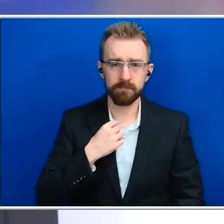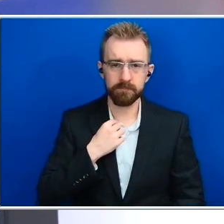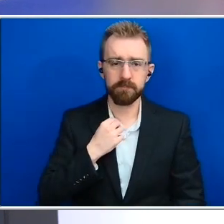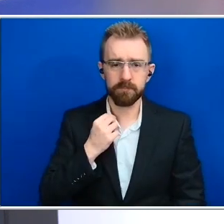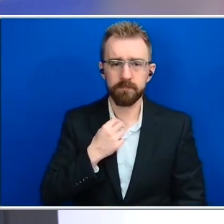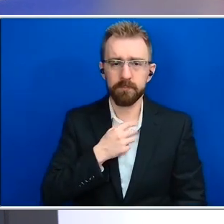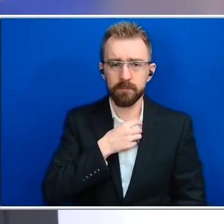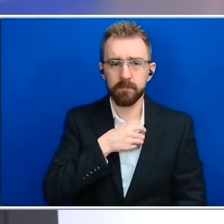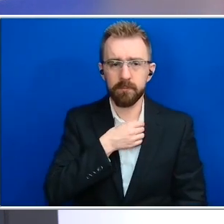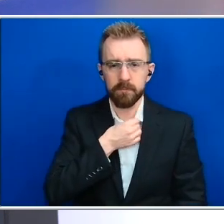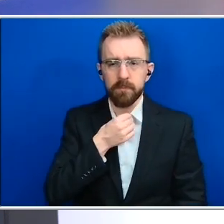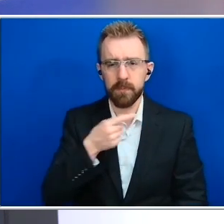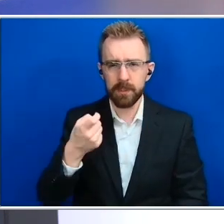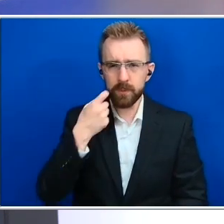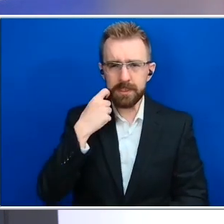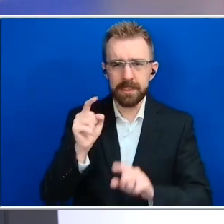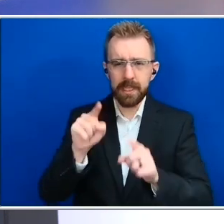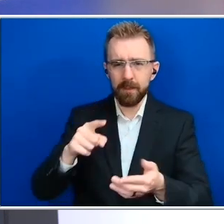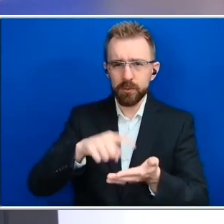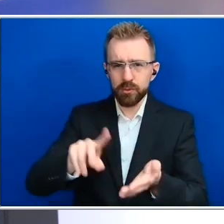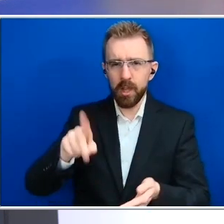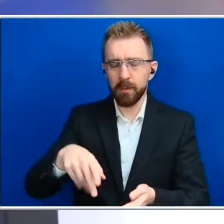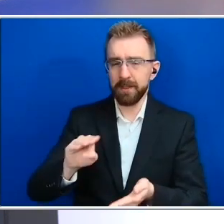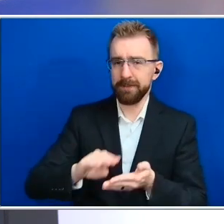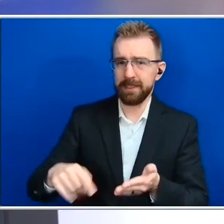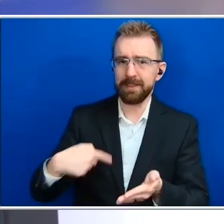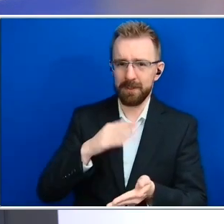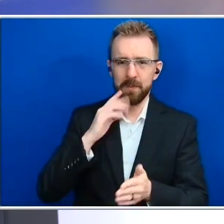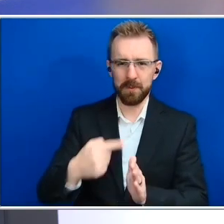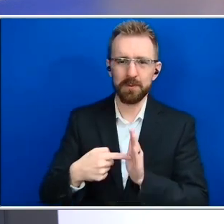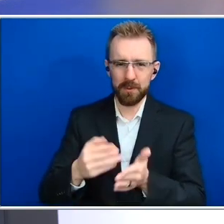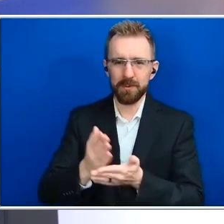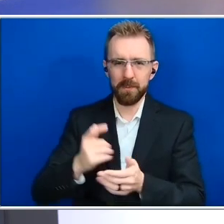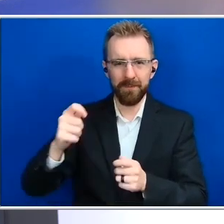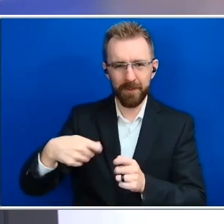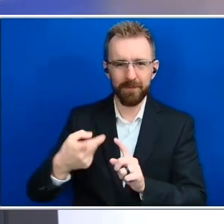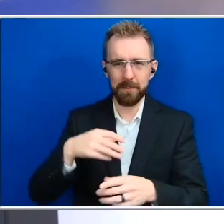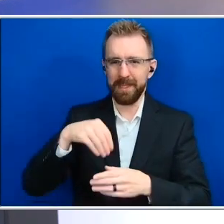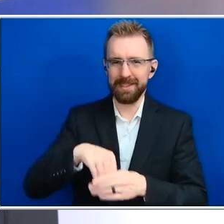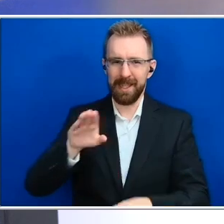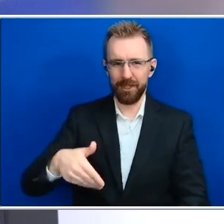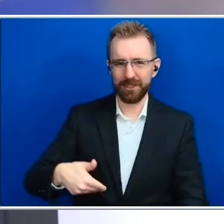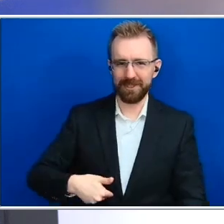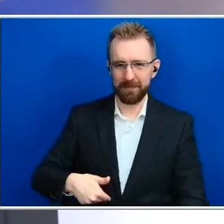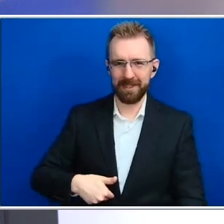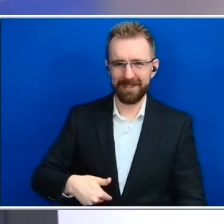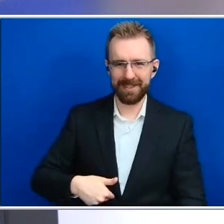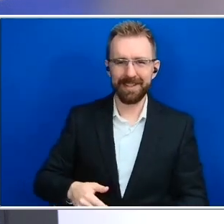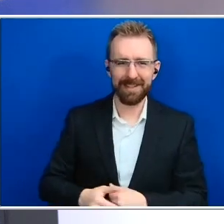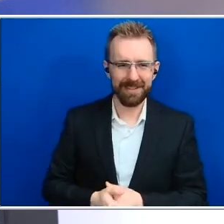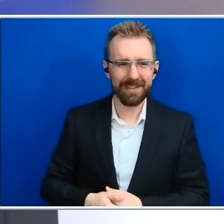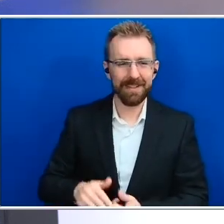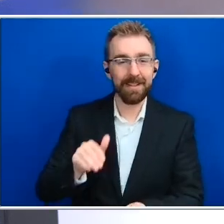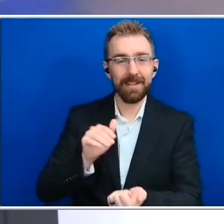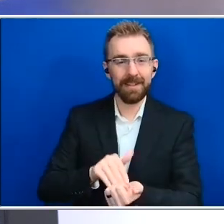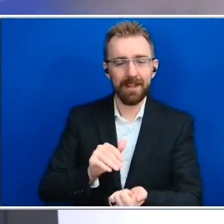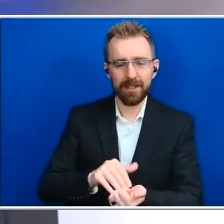checkup with you, and Gary, forgive us, but we're going to show some footage from inside your stomach. Dr. Esfandari, what's